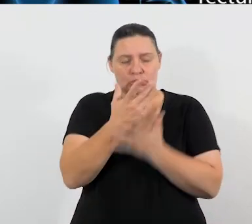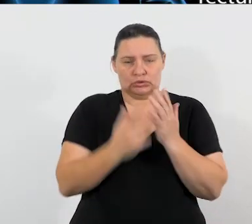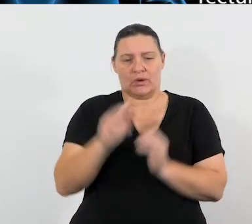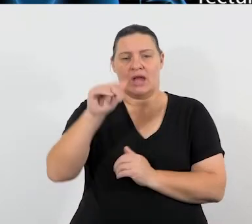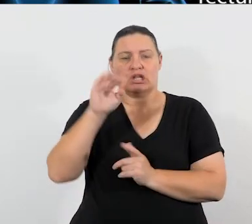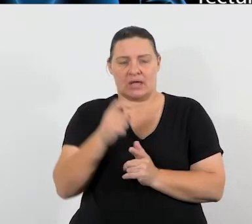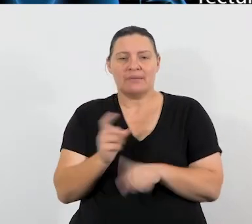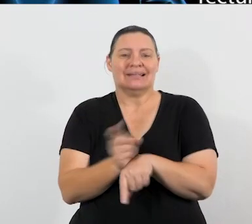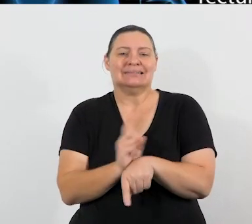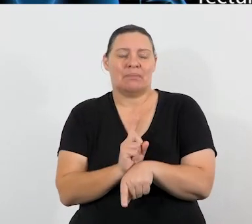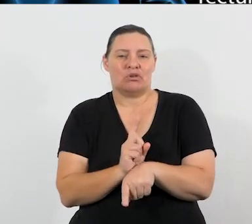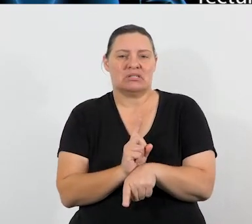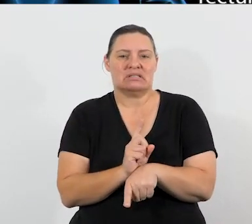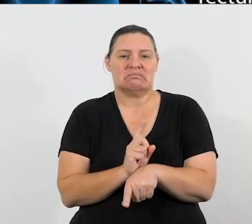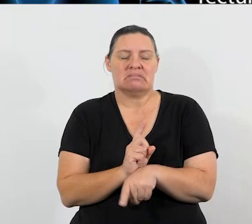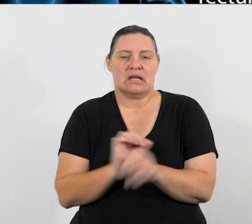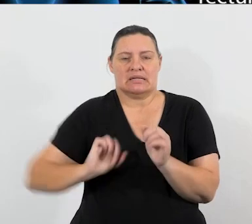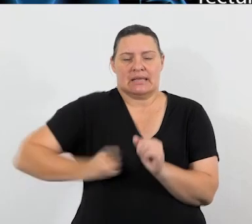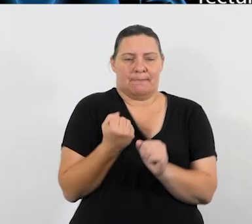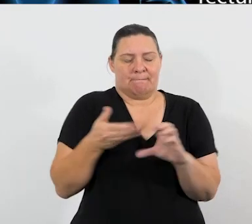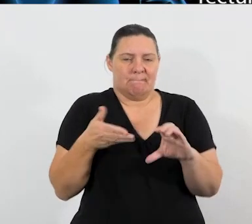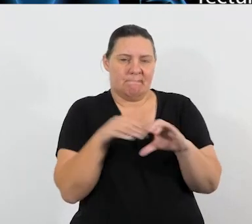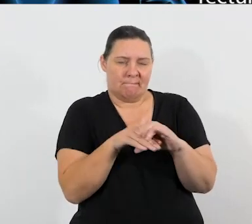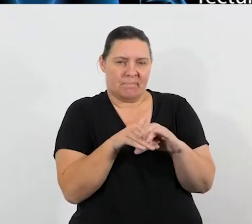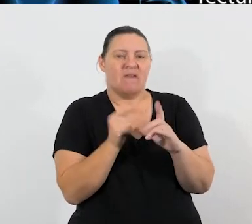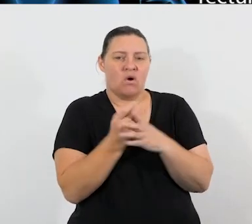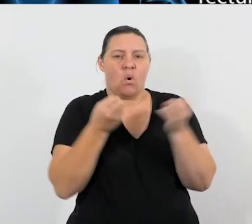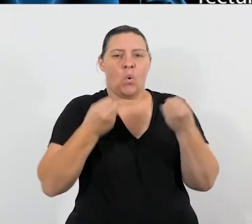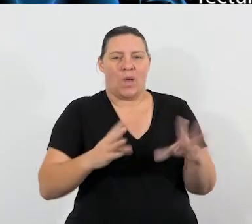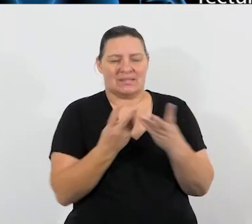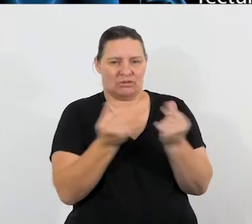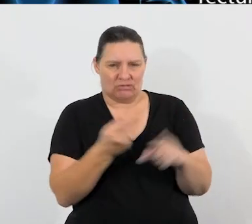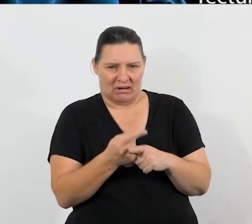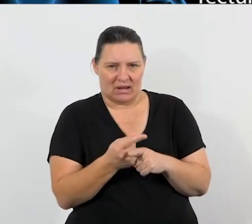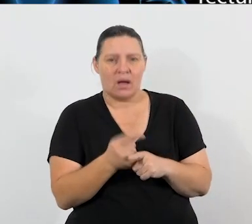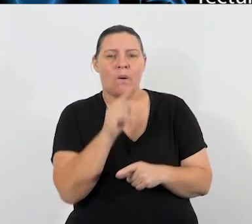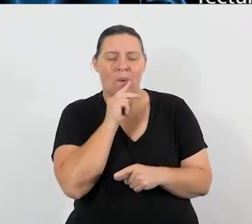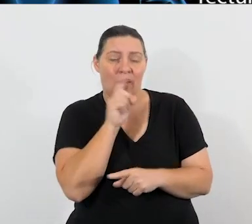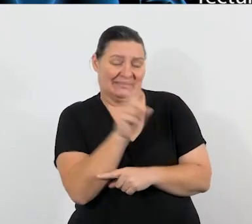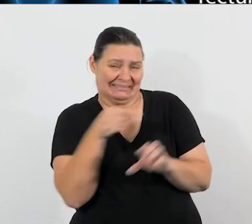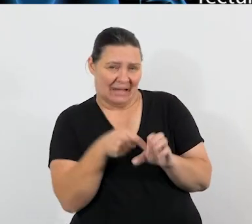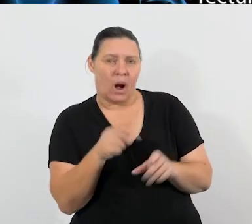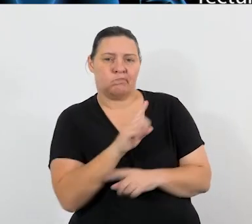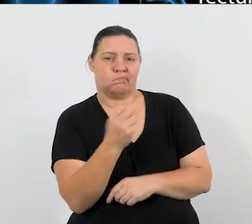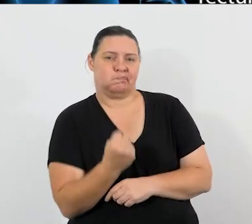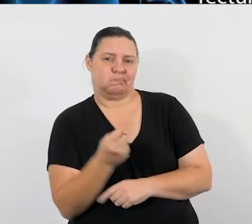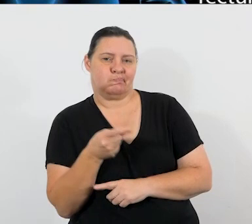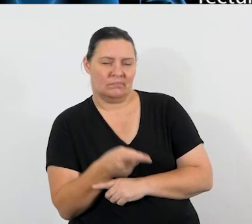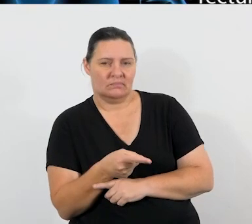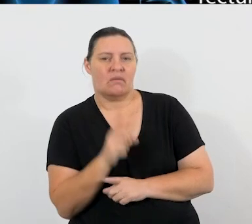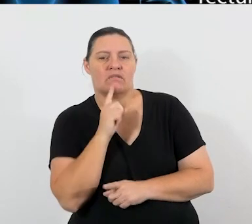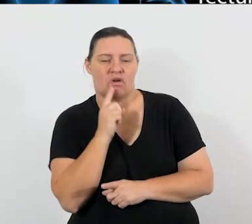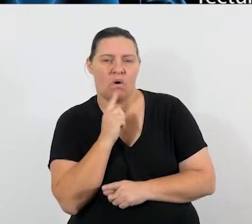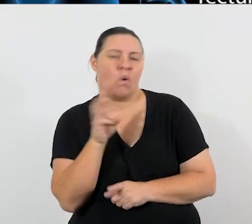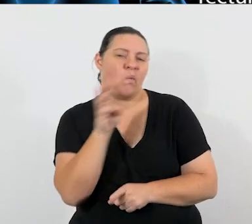temporary storage place for undigested waste material, which we know as feces, such